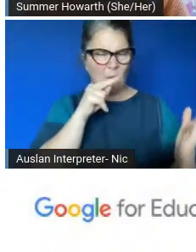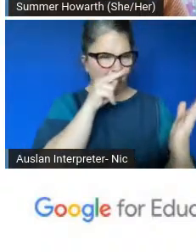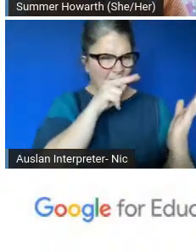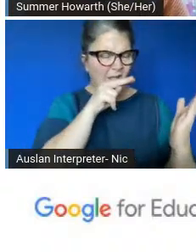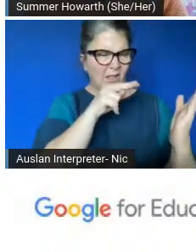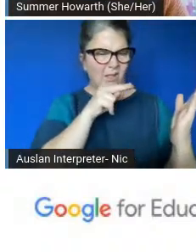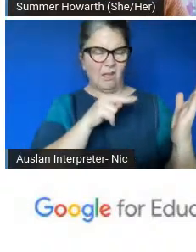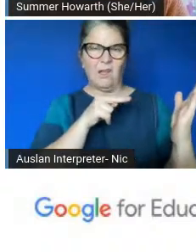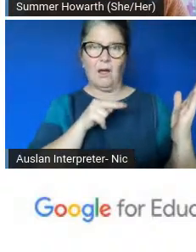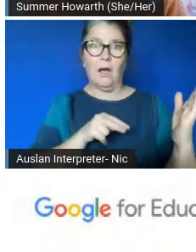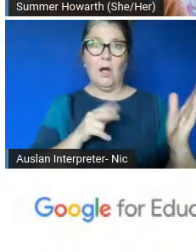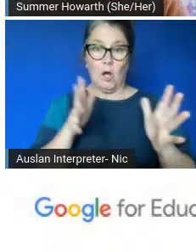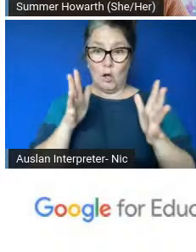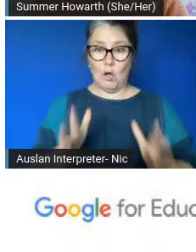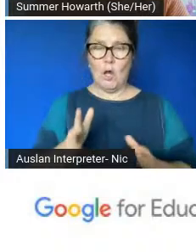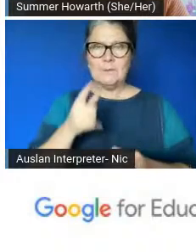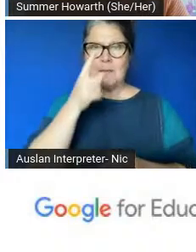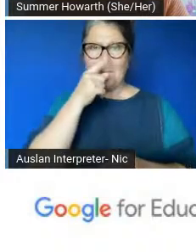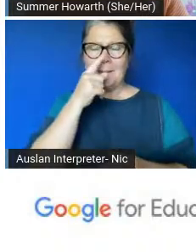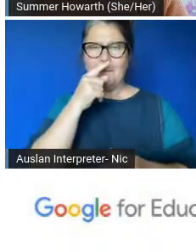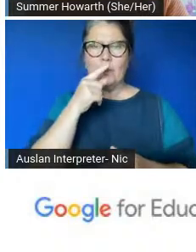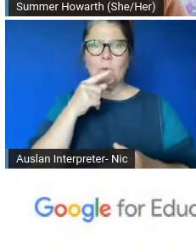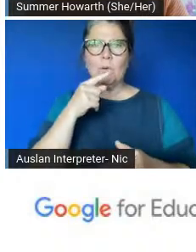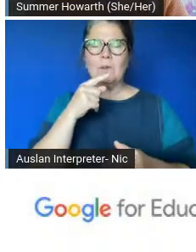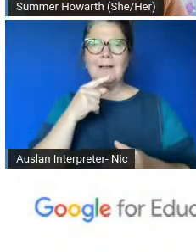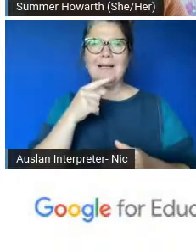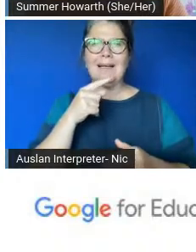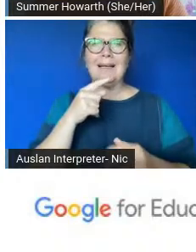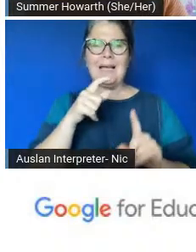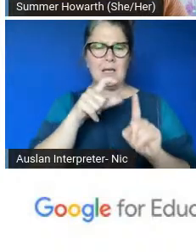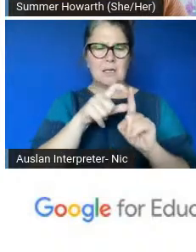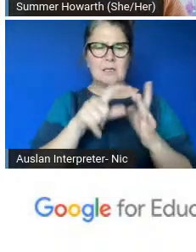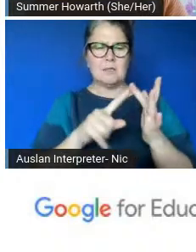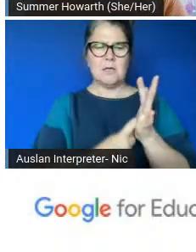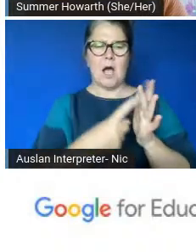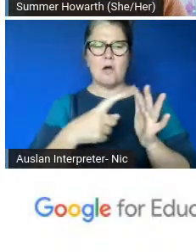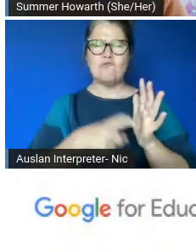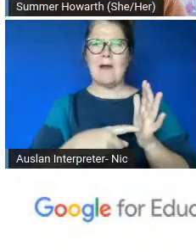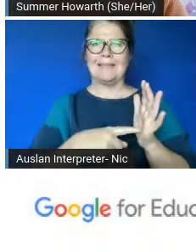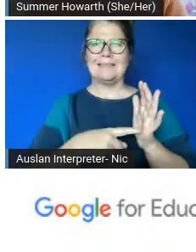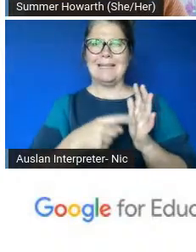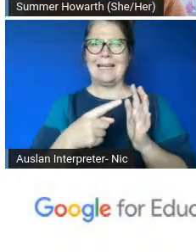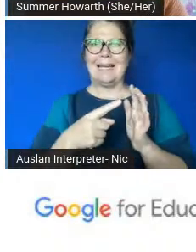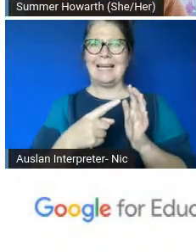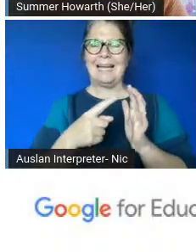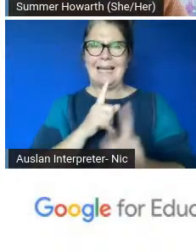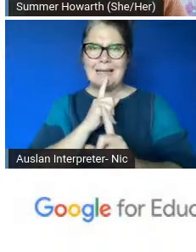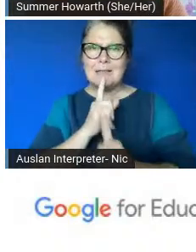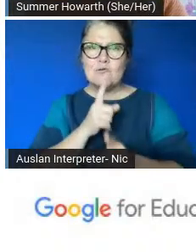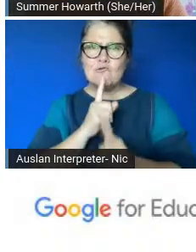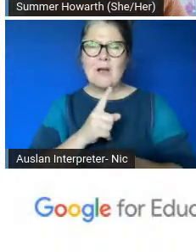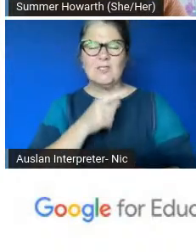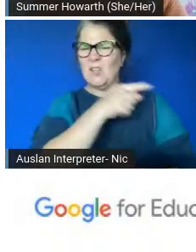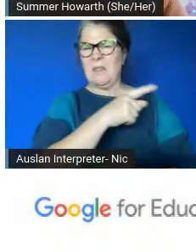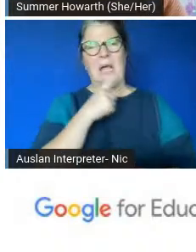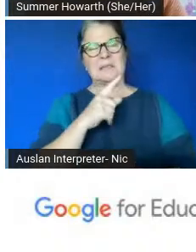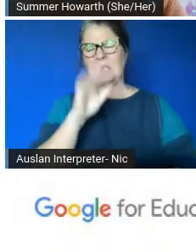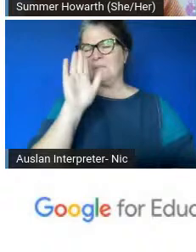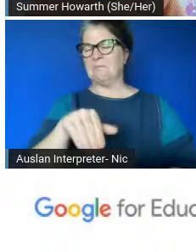in a direct instruction camp. They say that, you know, inquiry is a waste of time,